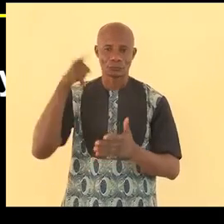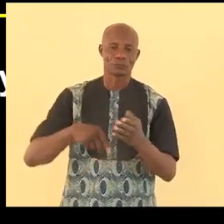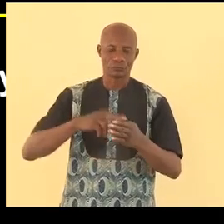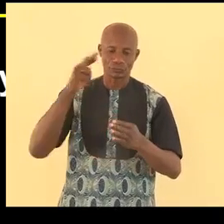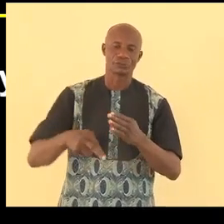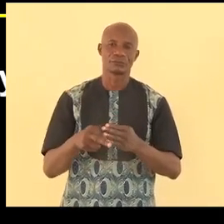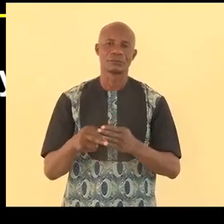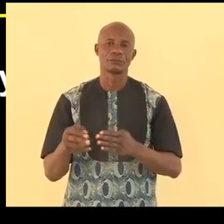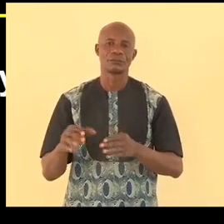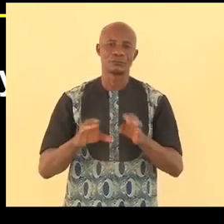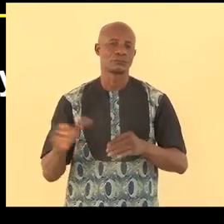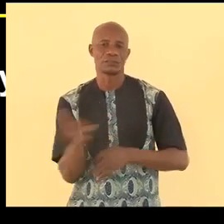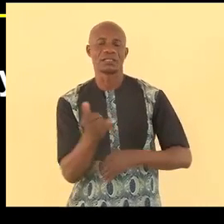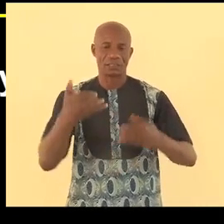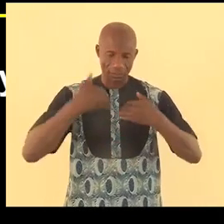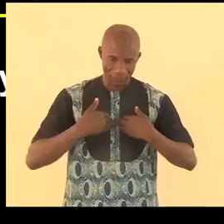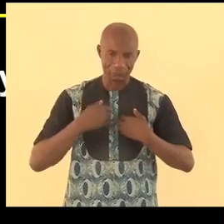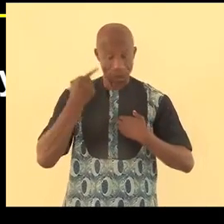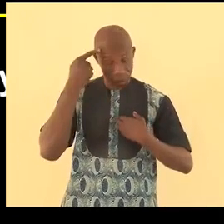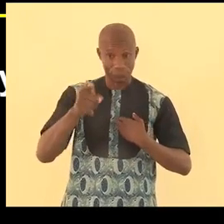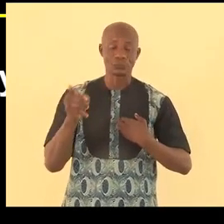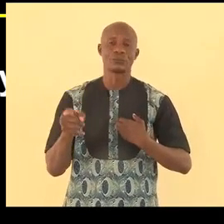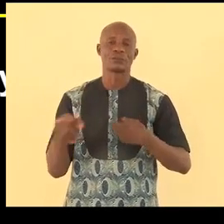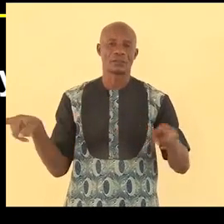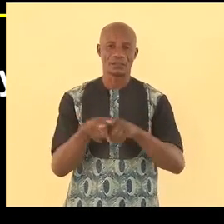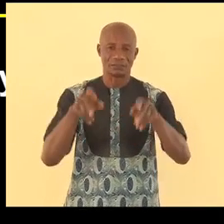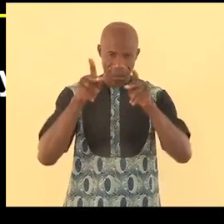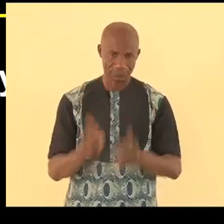What implications do they have for you as a person?